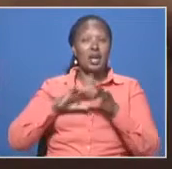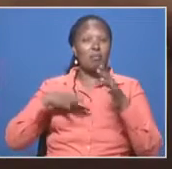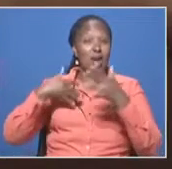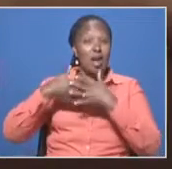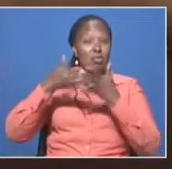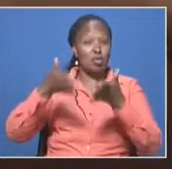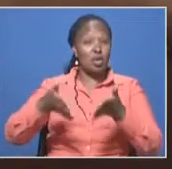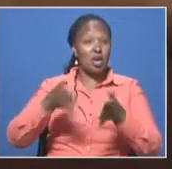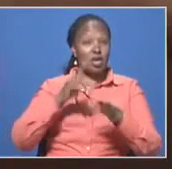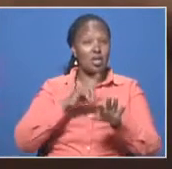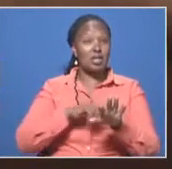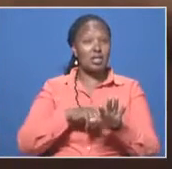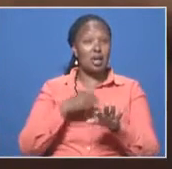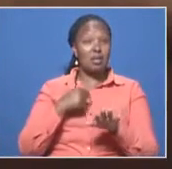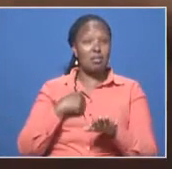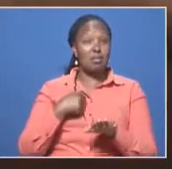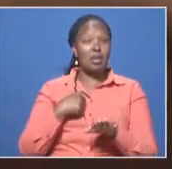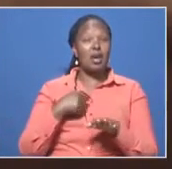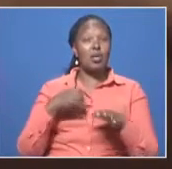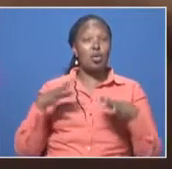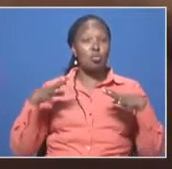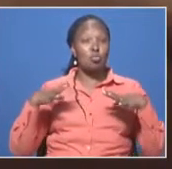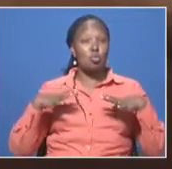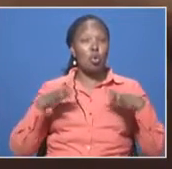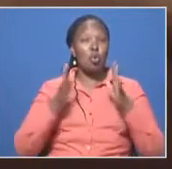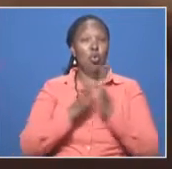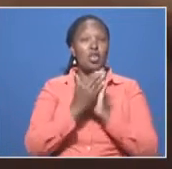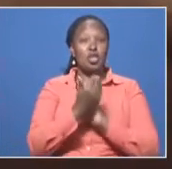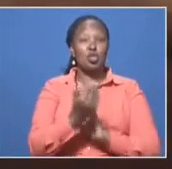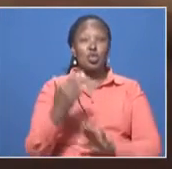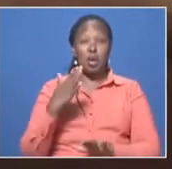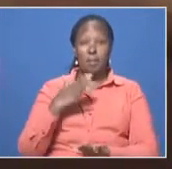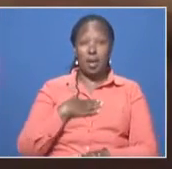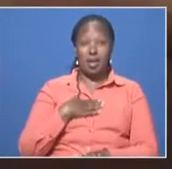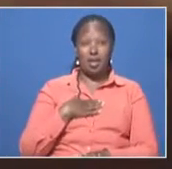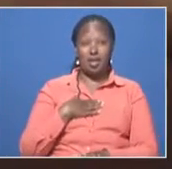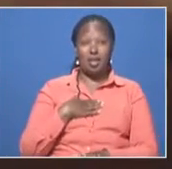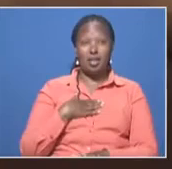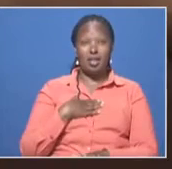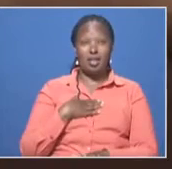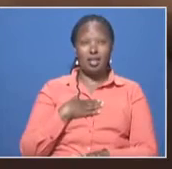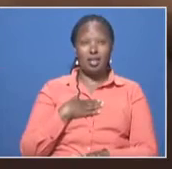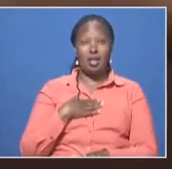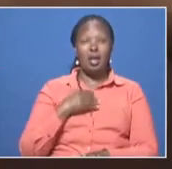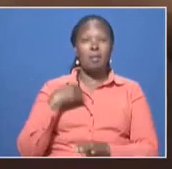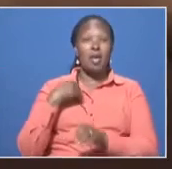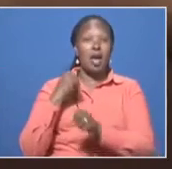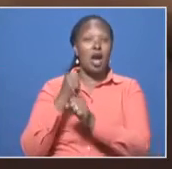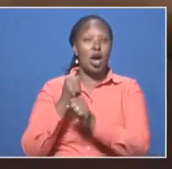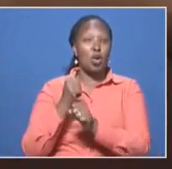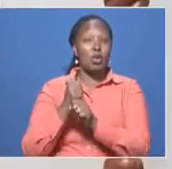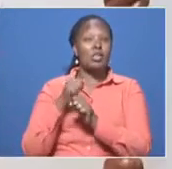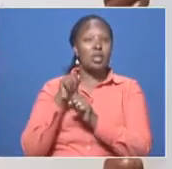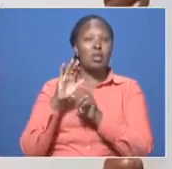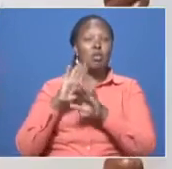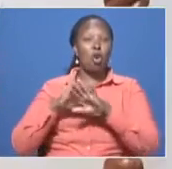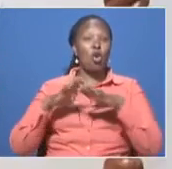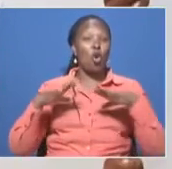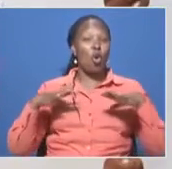Well, I was on a working holiday with my kids. I was working, they were on holiday.